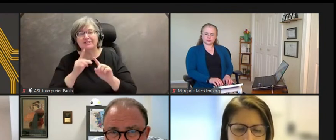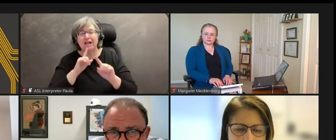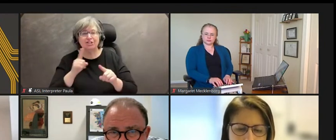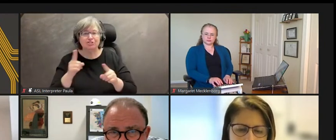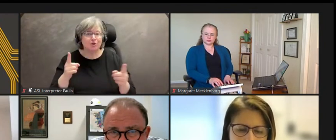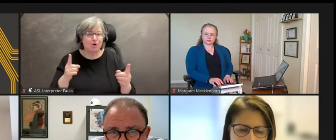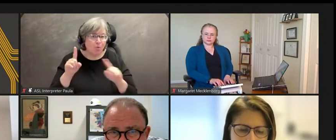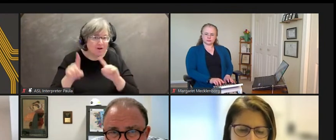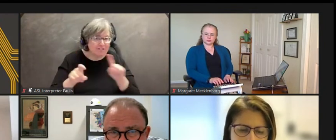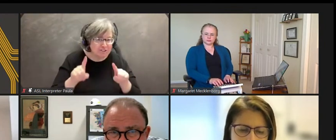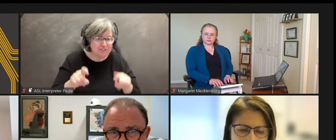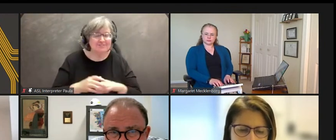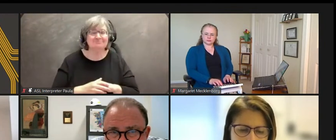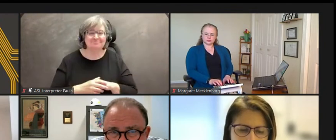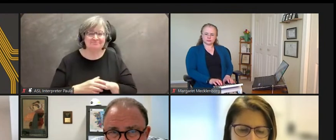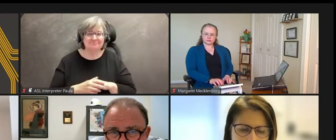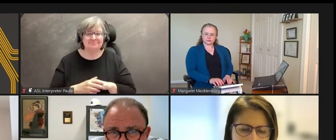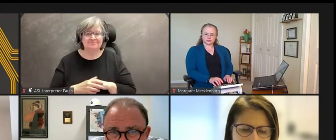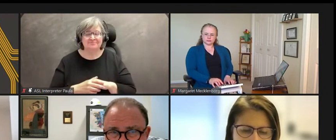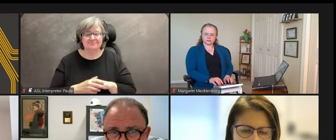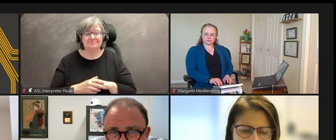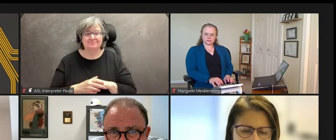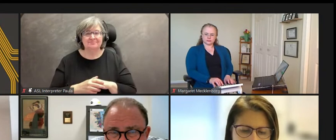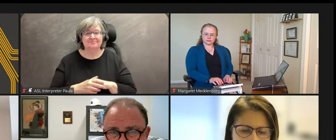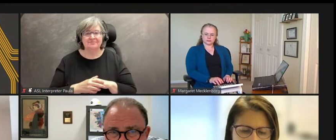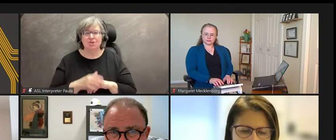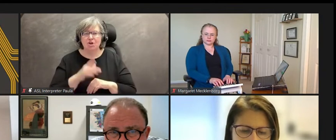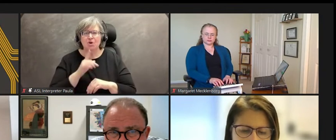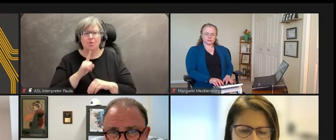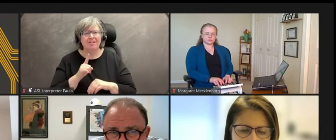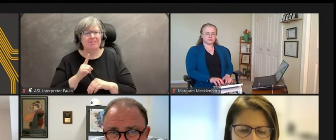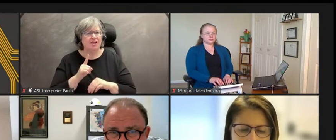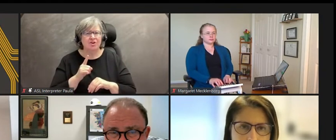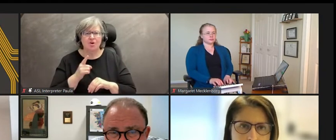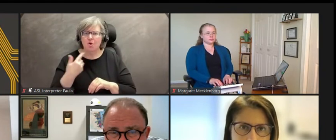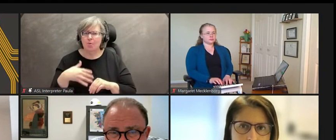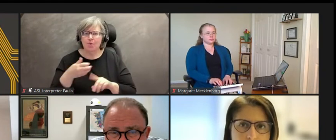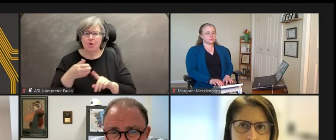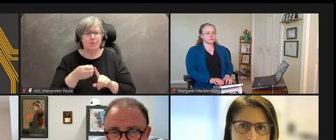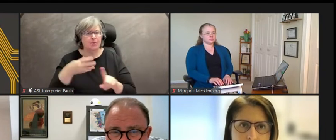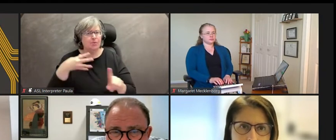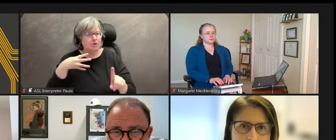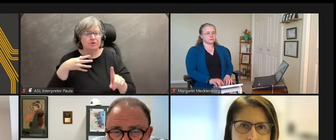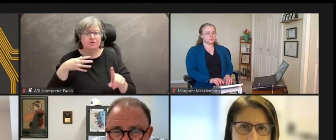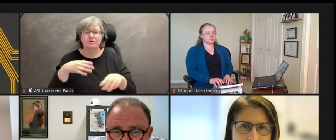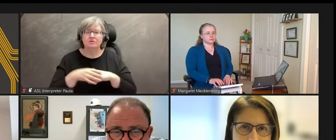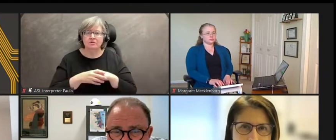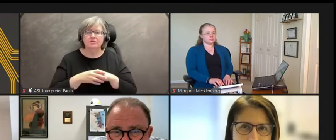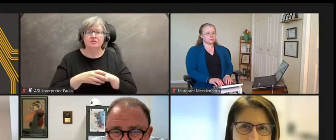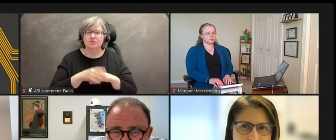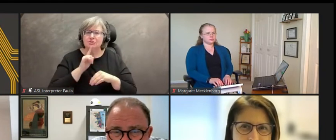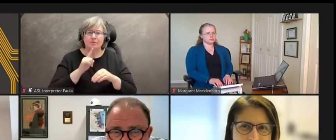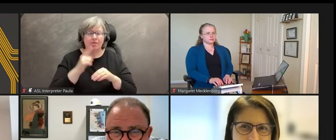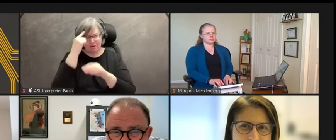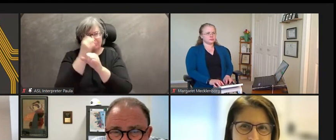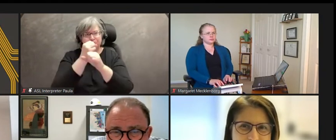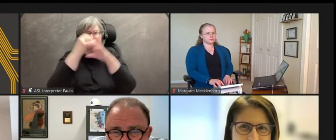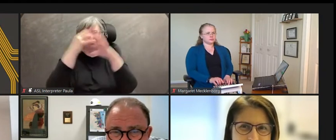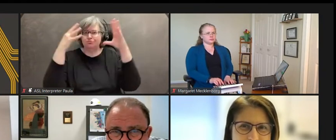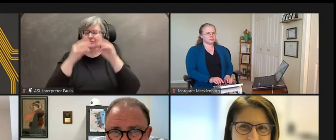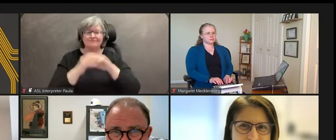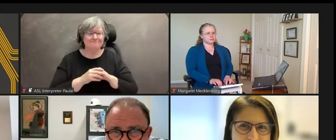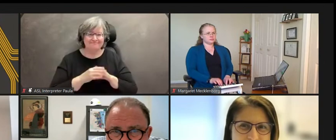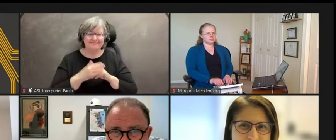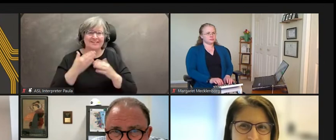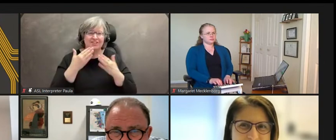questions, and just really thoroughly kind of painting the path for us. I keep saying painting a clear picture for us, but this is why we